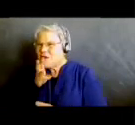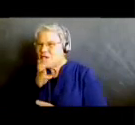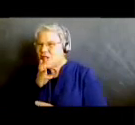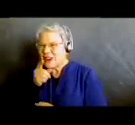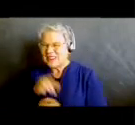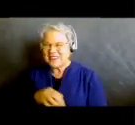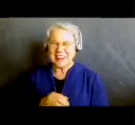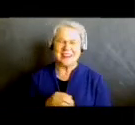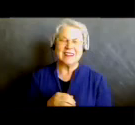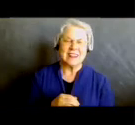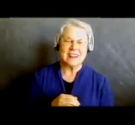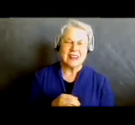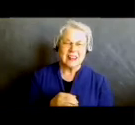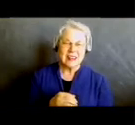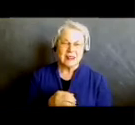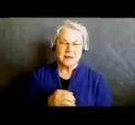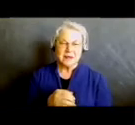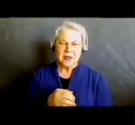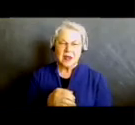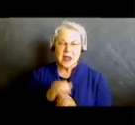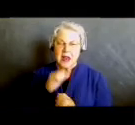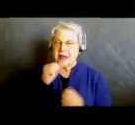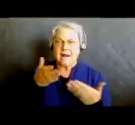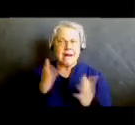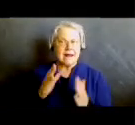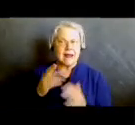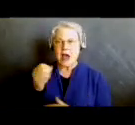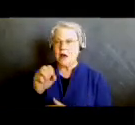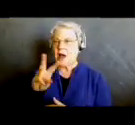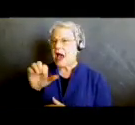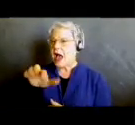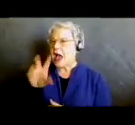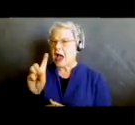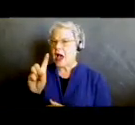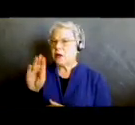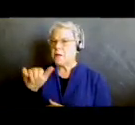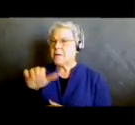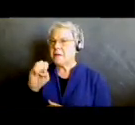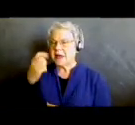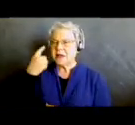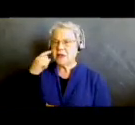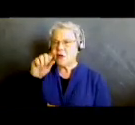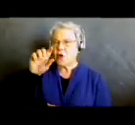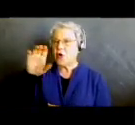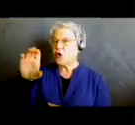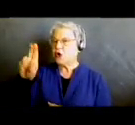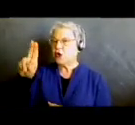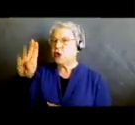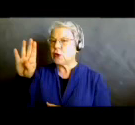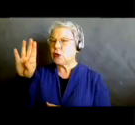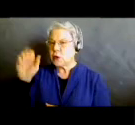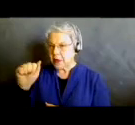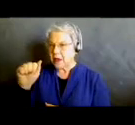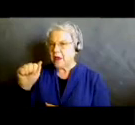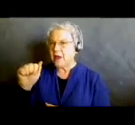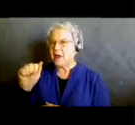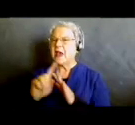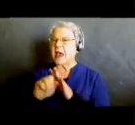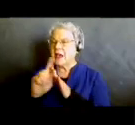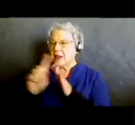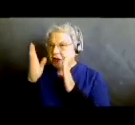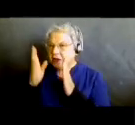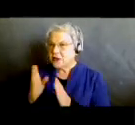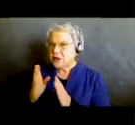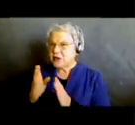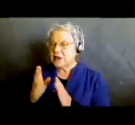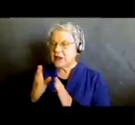It would no longer allow the US to use Howard Air Force Base for Cuban asylum seekers who the US had intercepted at